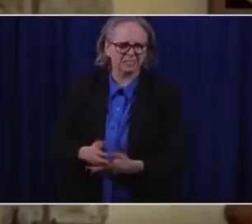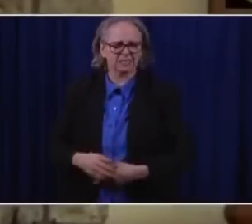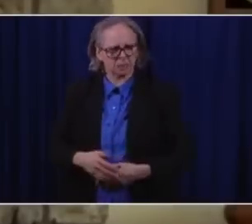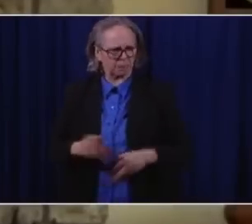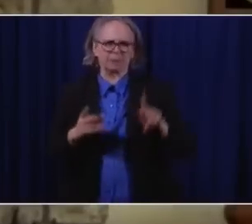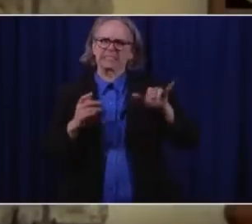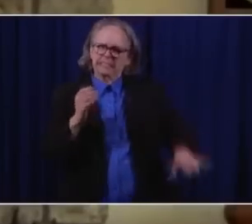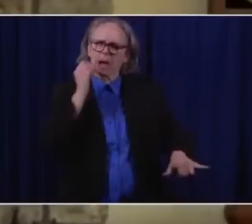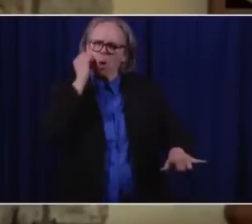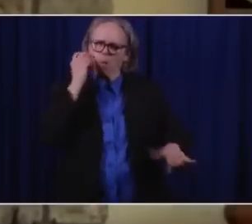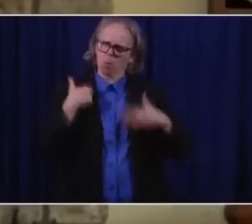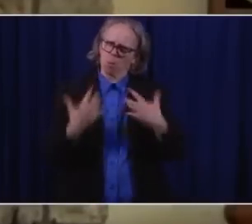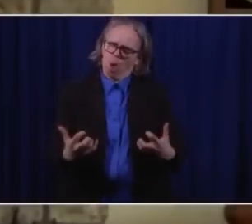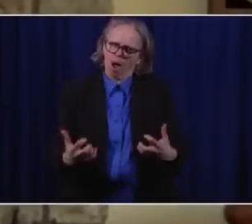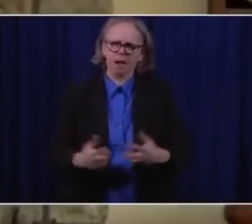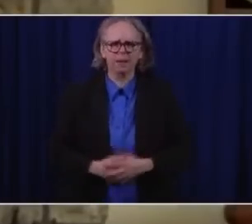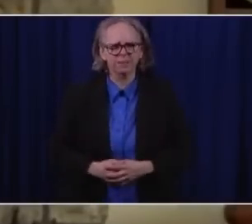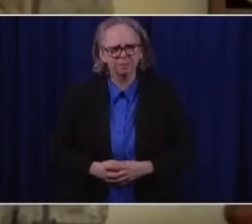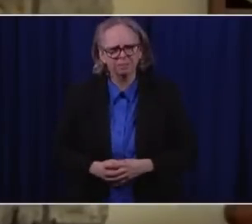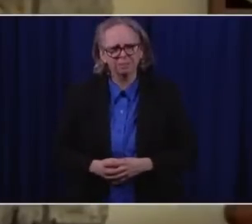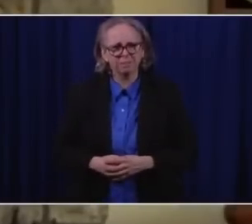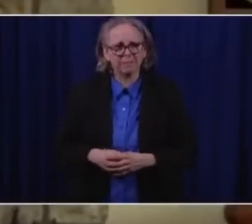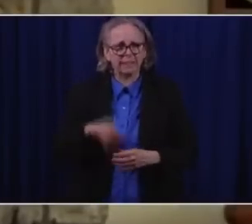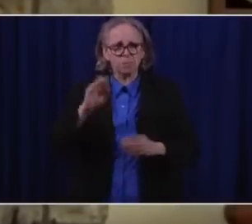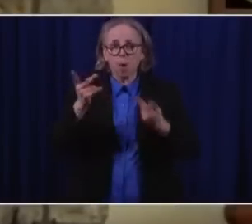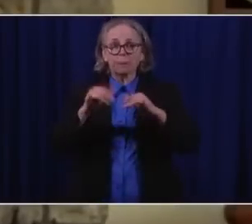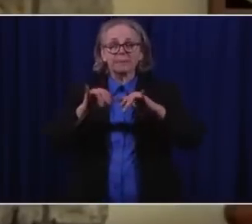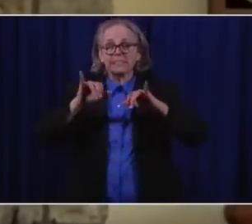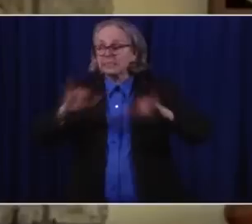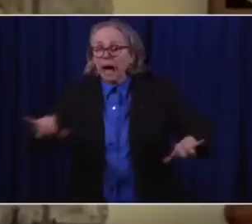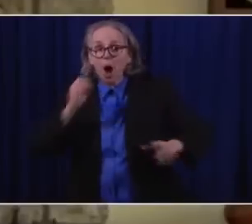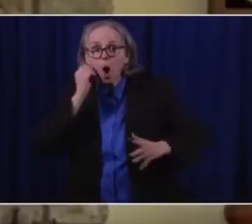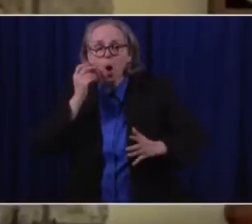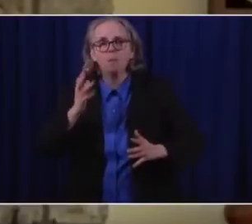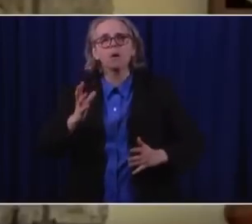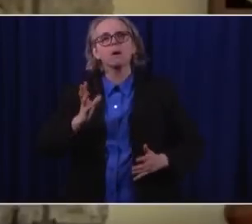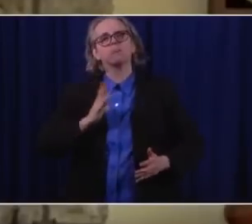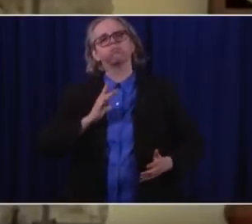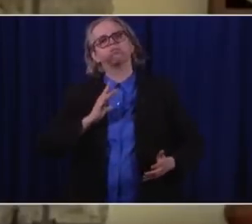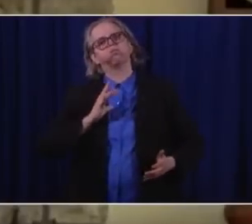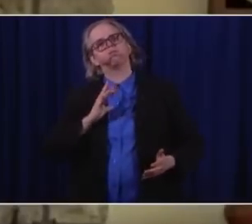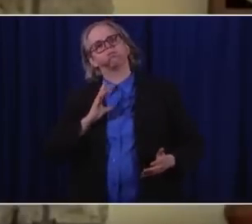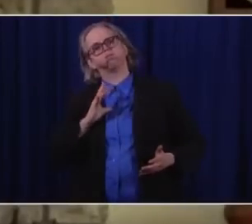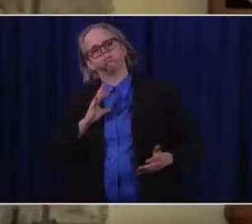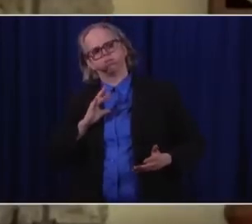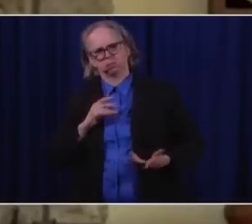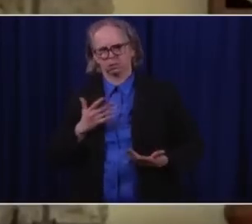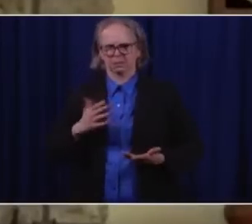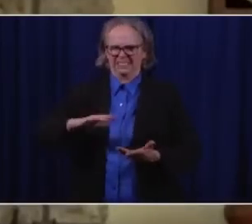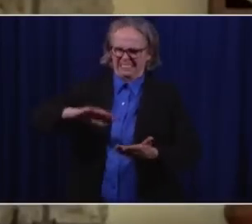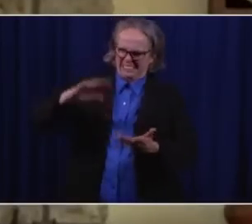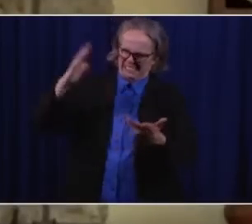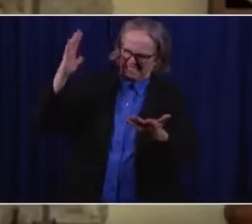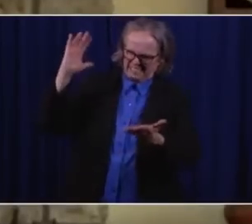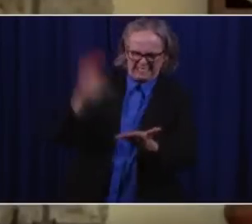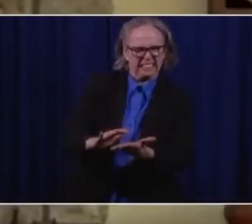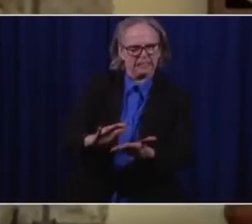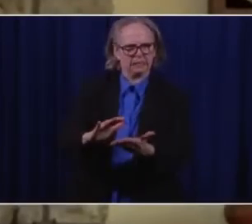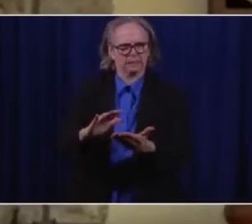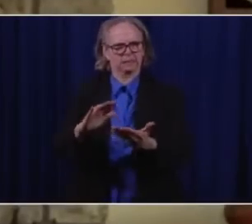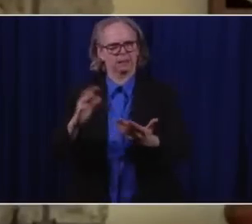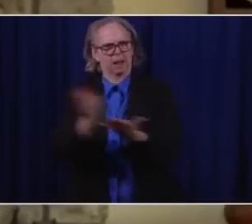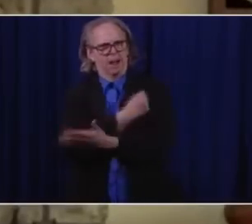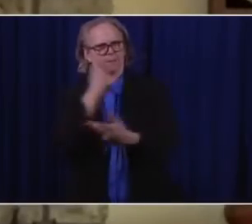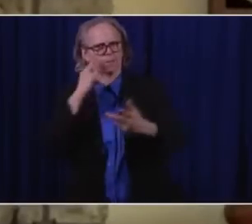significantly increase that number, we will be successful. Number of people who pull back. Again, it goes back to what I said all day yesterday